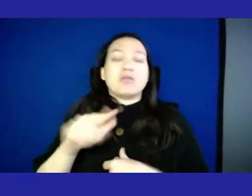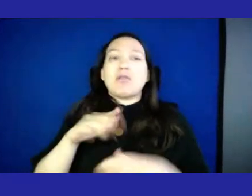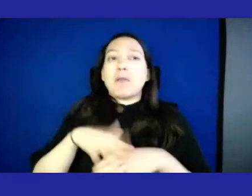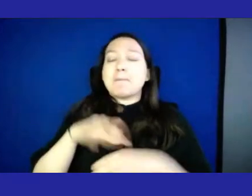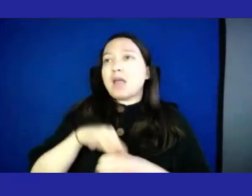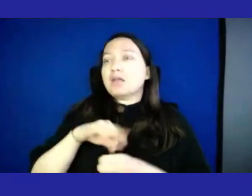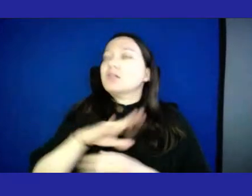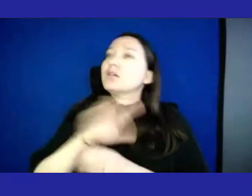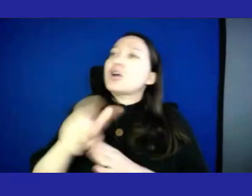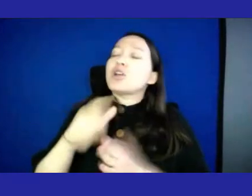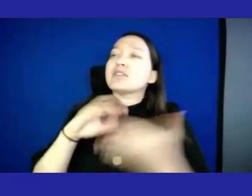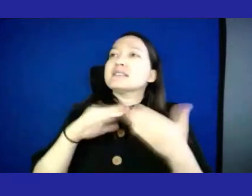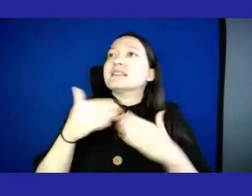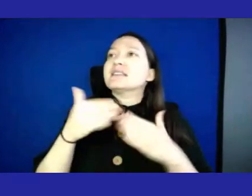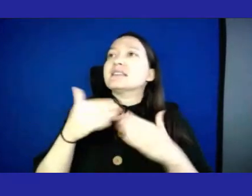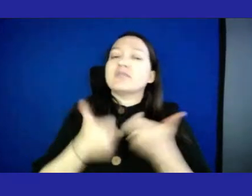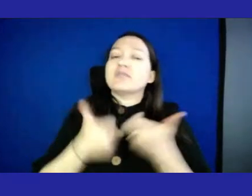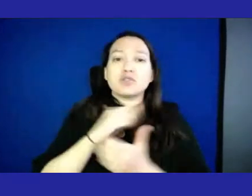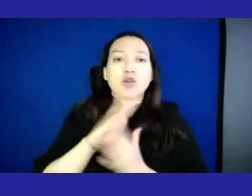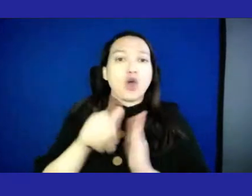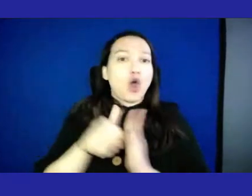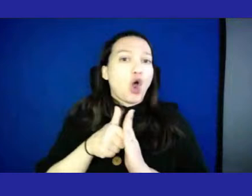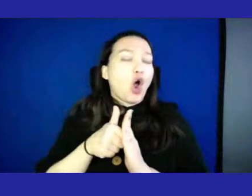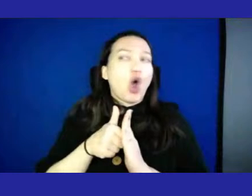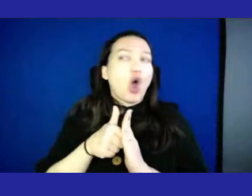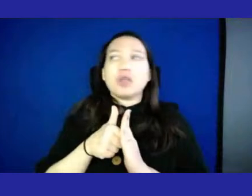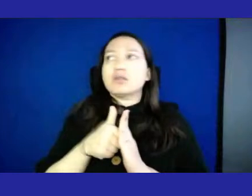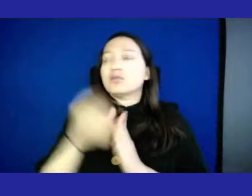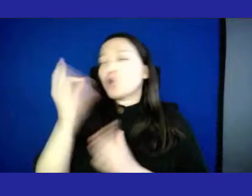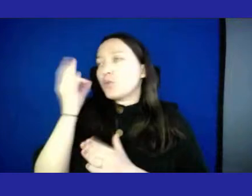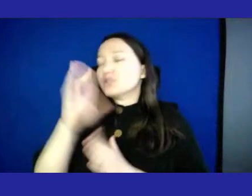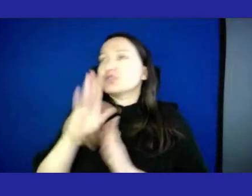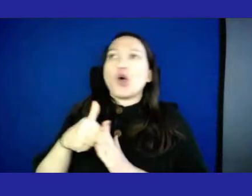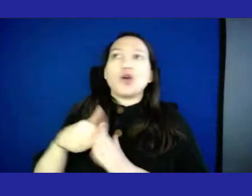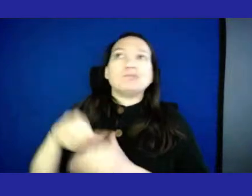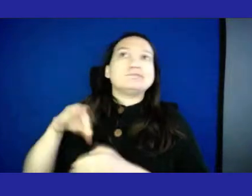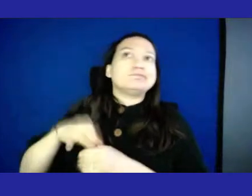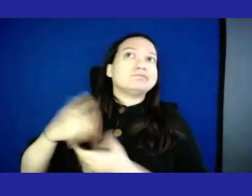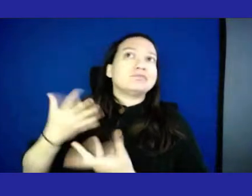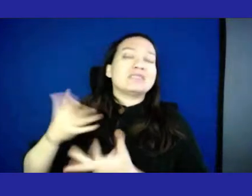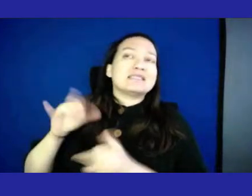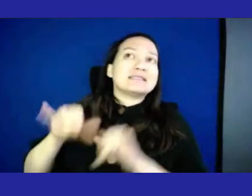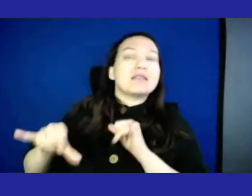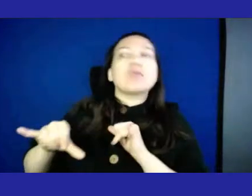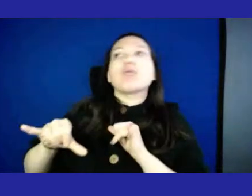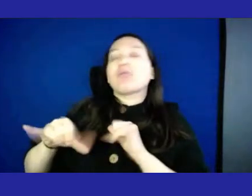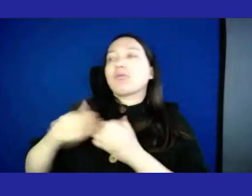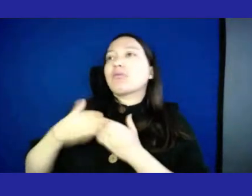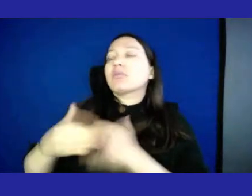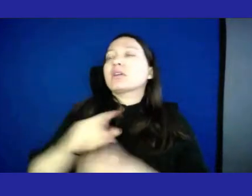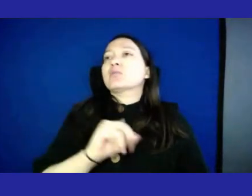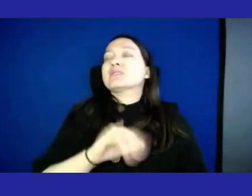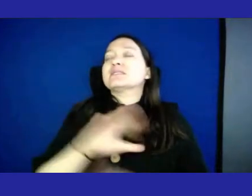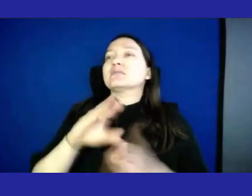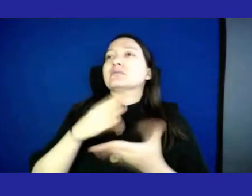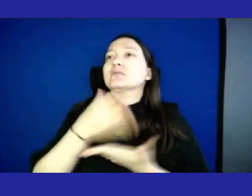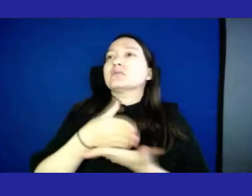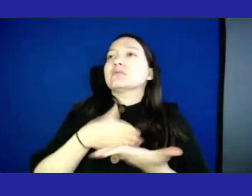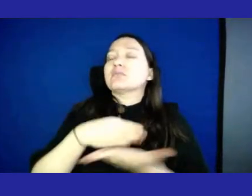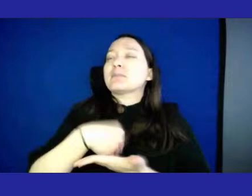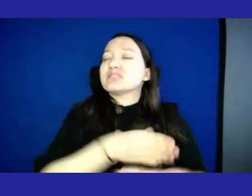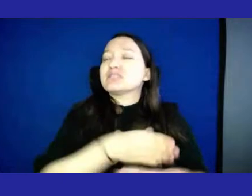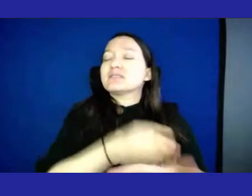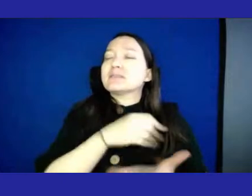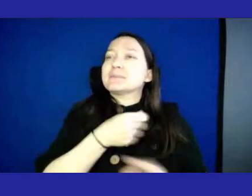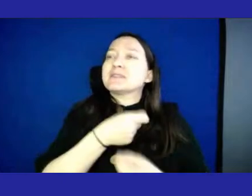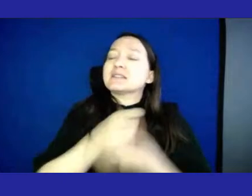officials. Nearly all incumbents held onto their council seats. On the state level, the New York State Division of the Budget issued its mid-year